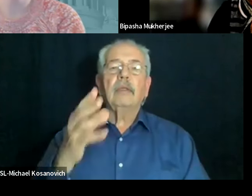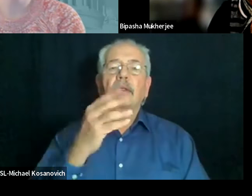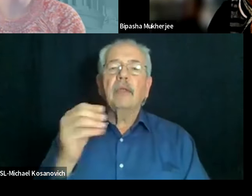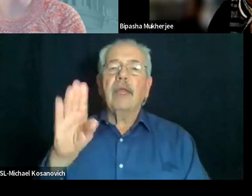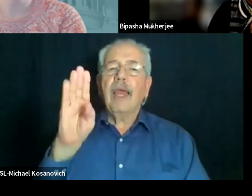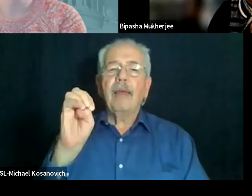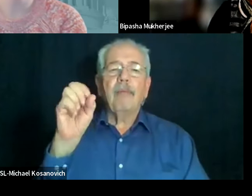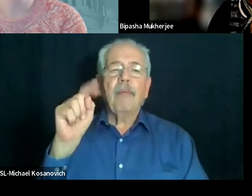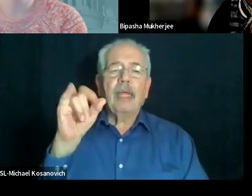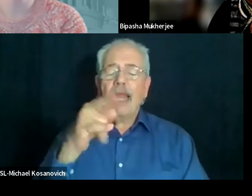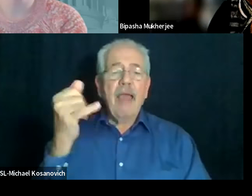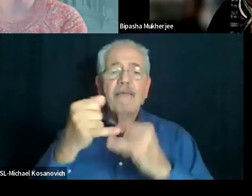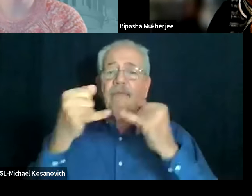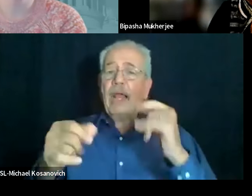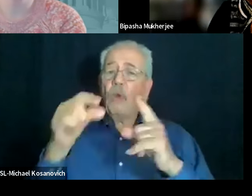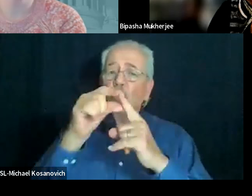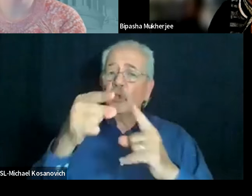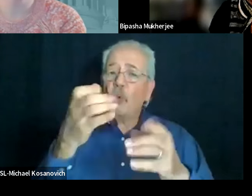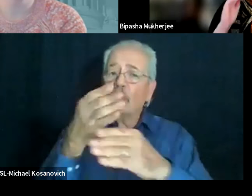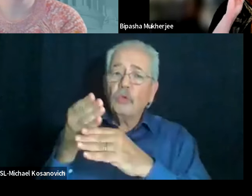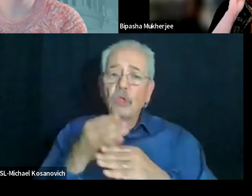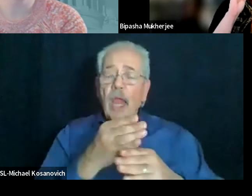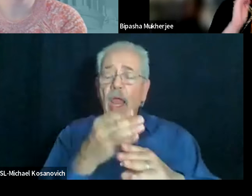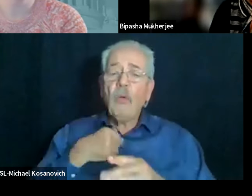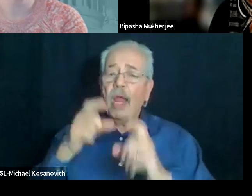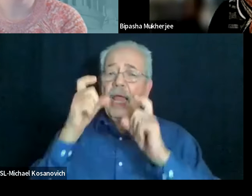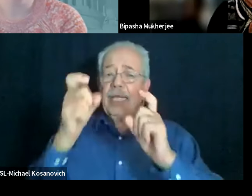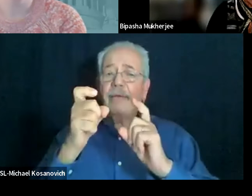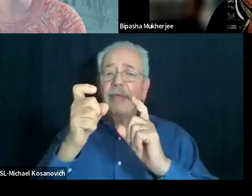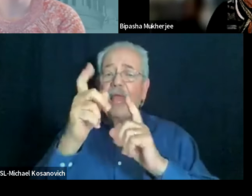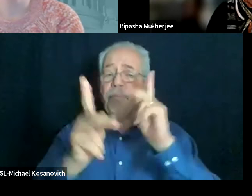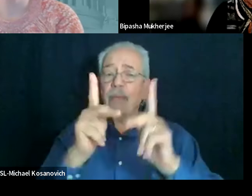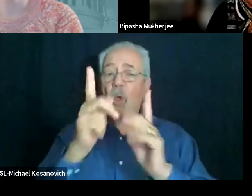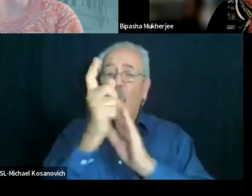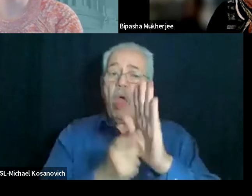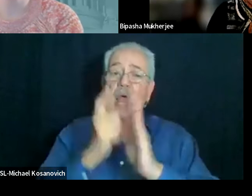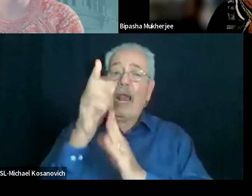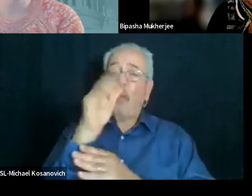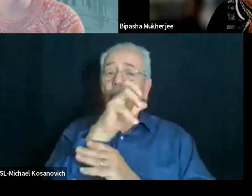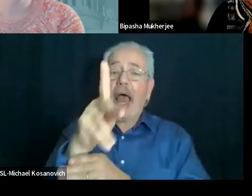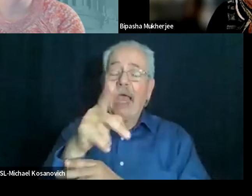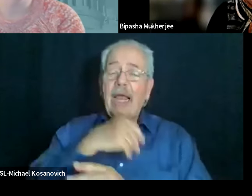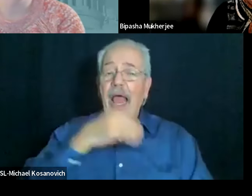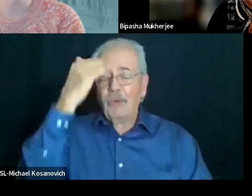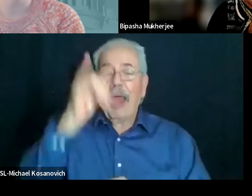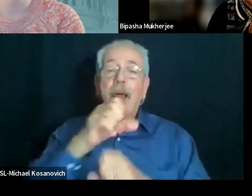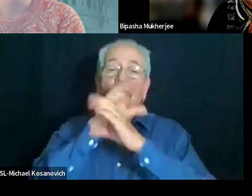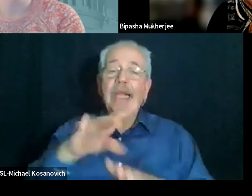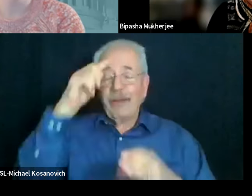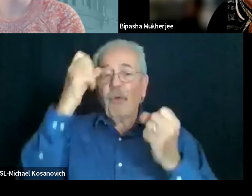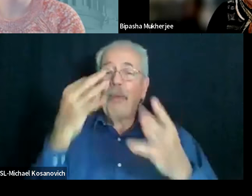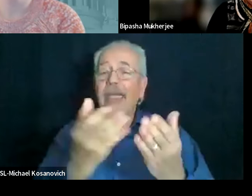Betsy, do you have any final words to say? We're giving everybody an hour back in their evening, which I know is probably a blessing for many